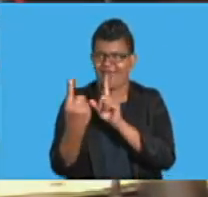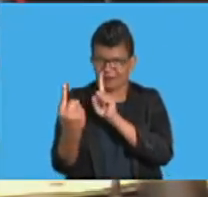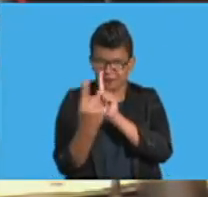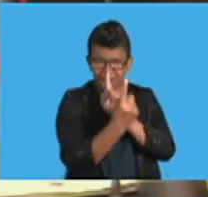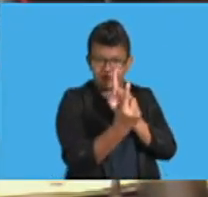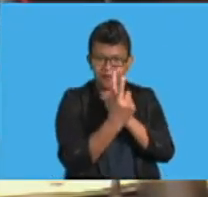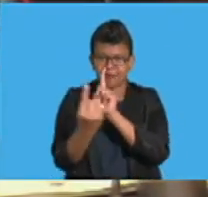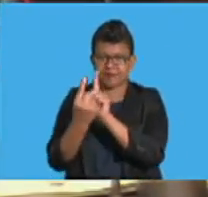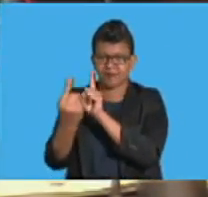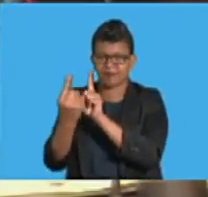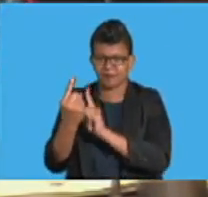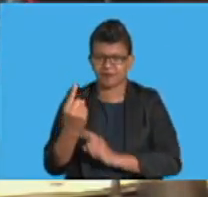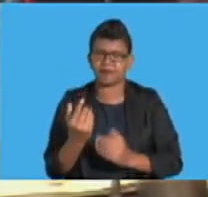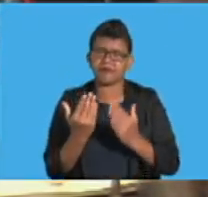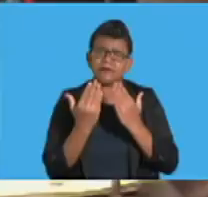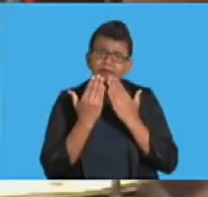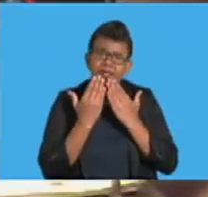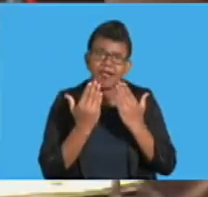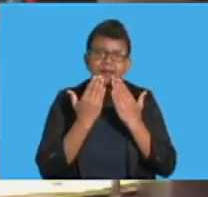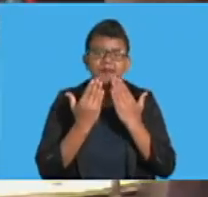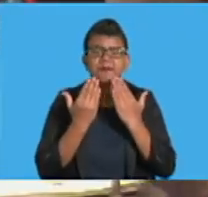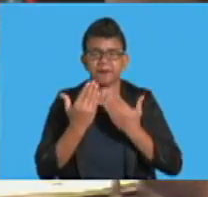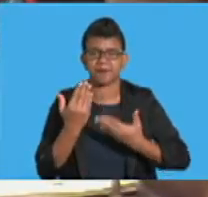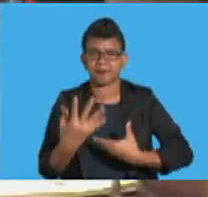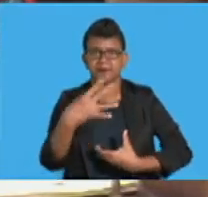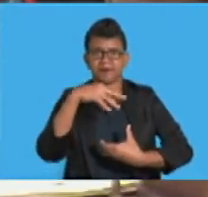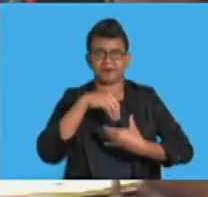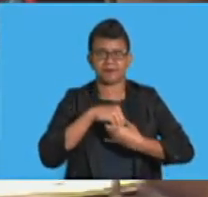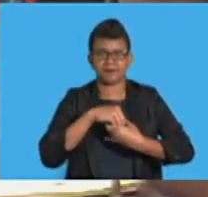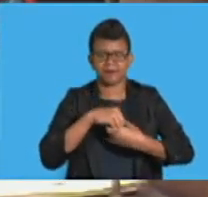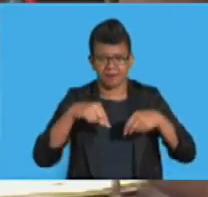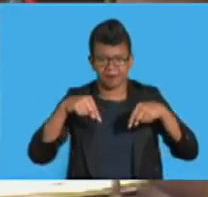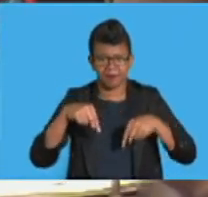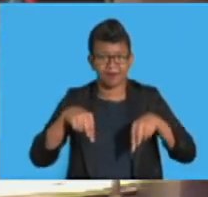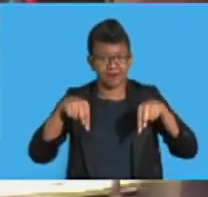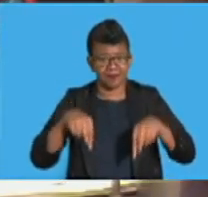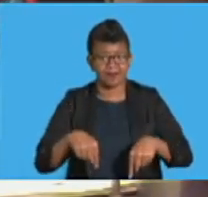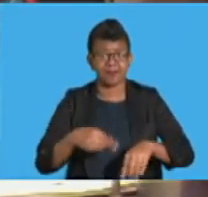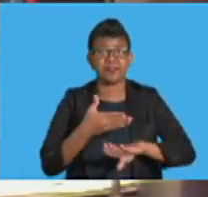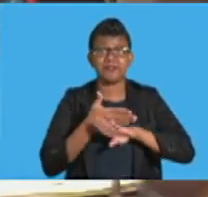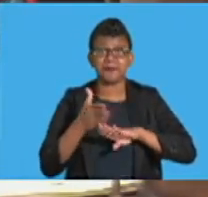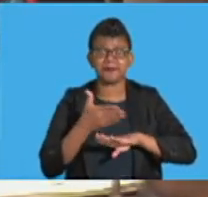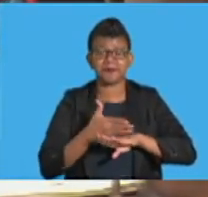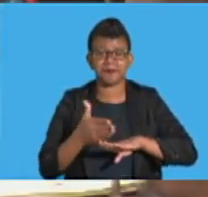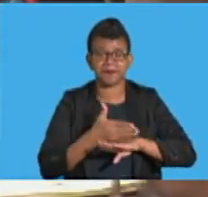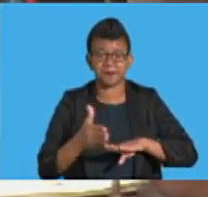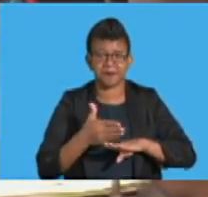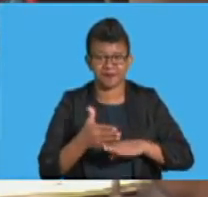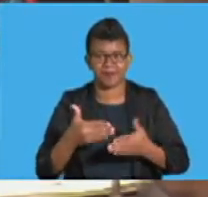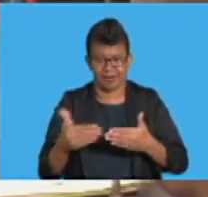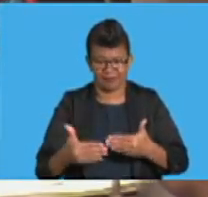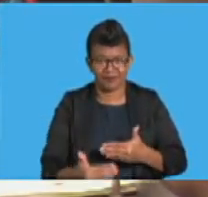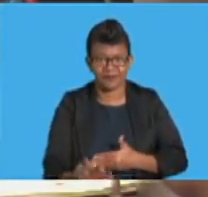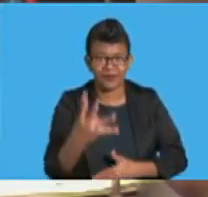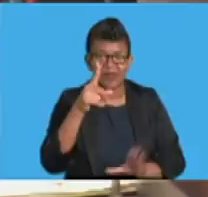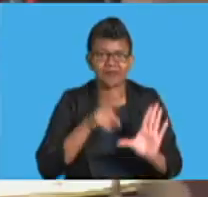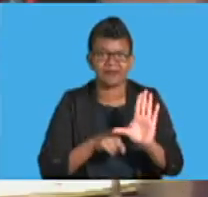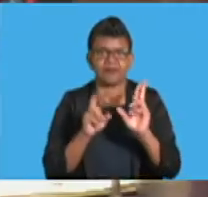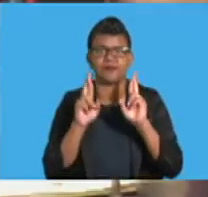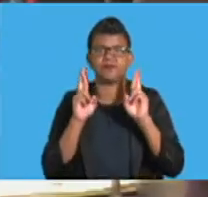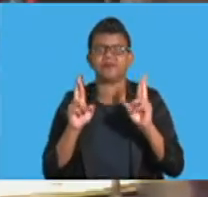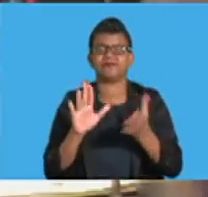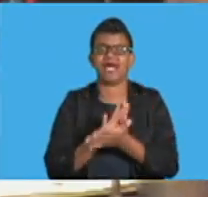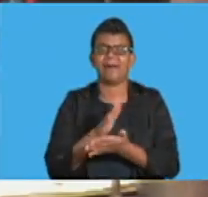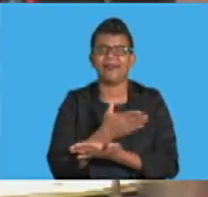you all for being part of this August House for the new term. I wish you all a very, very Merry Christmas on behalf of myself